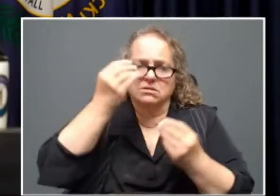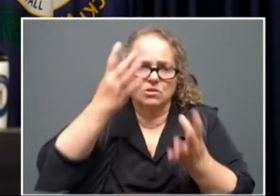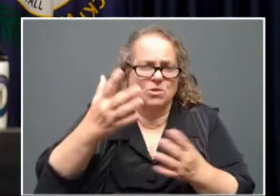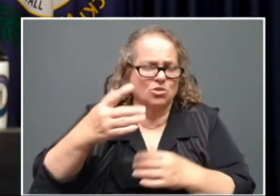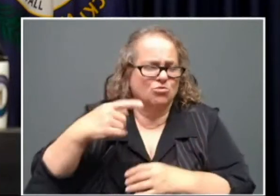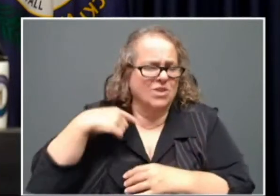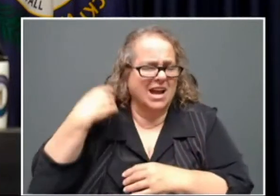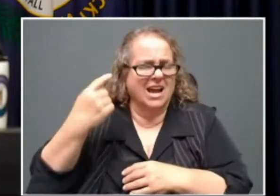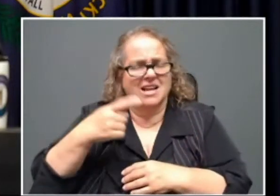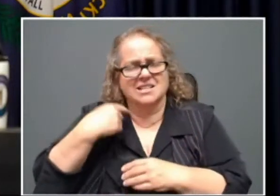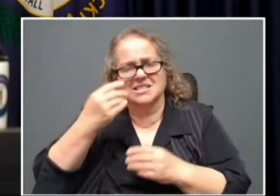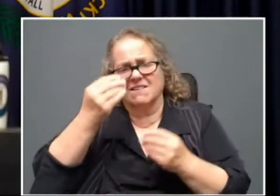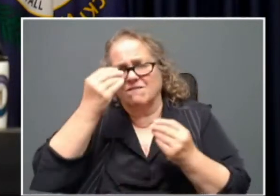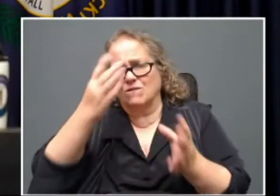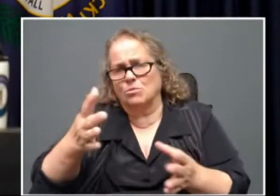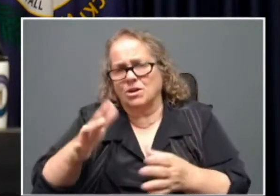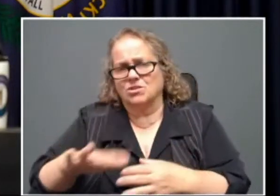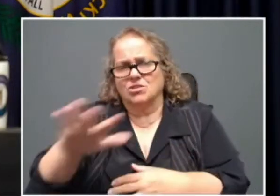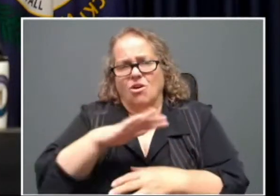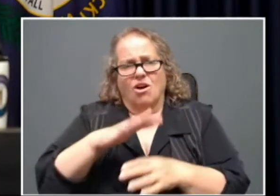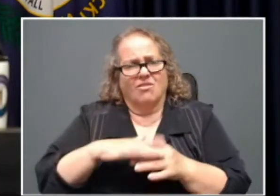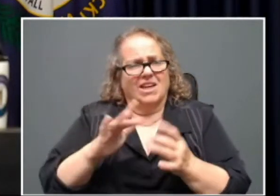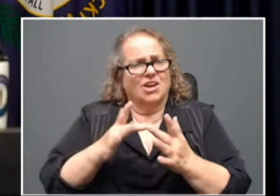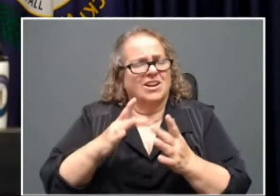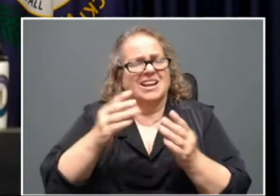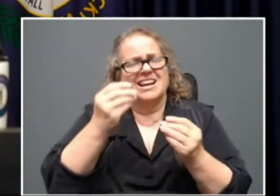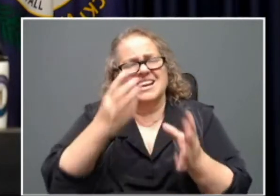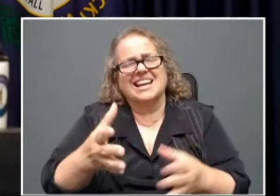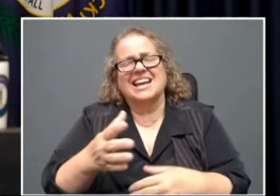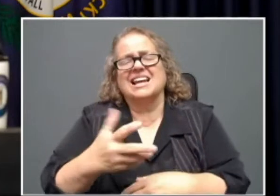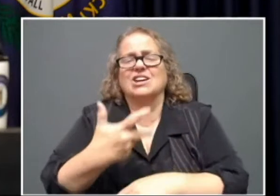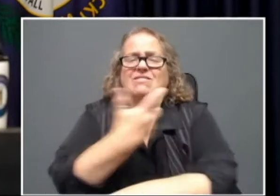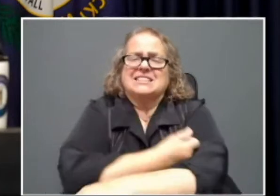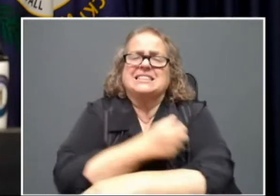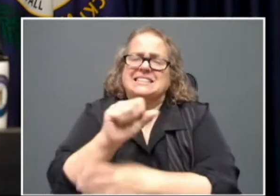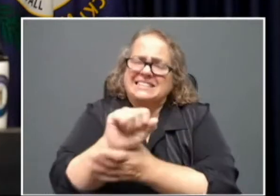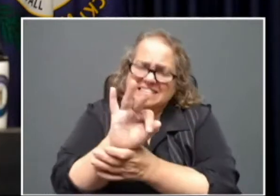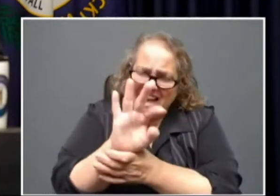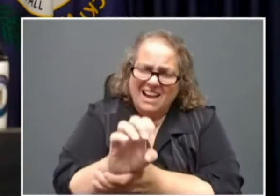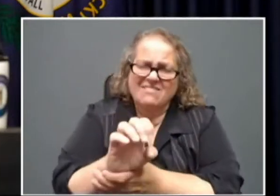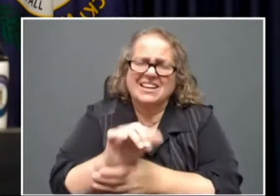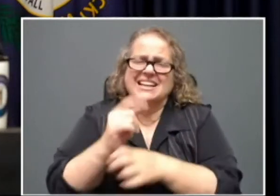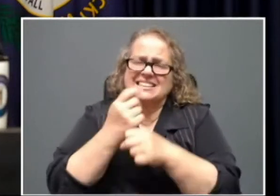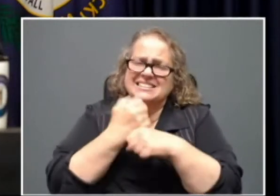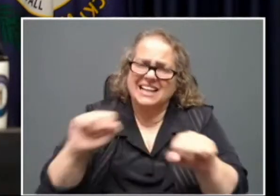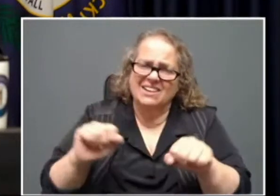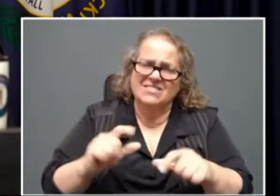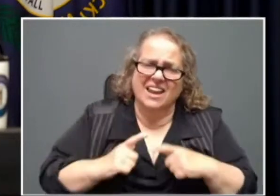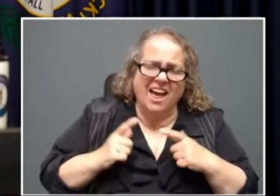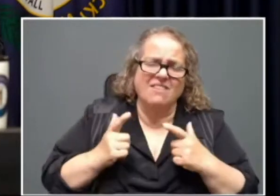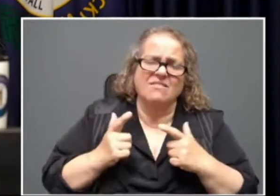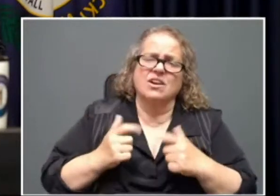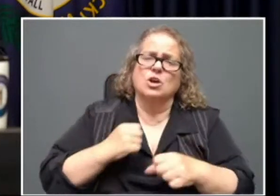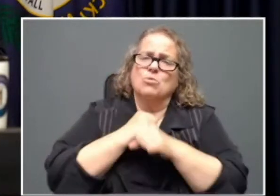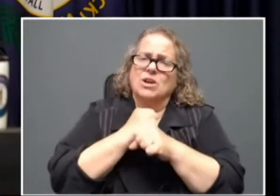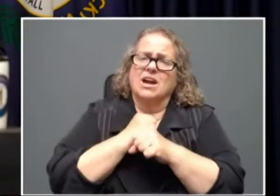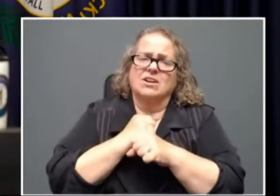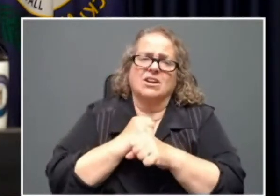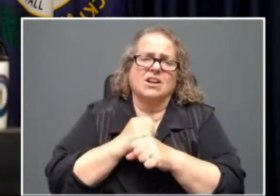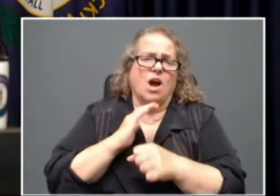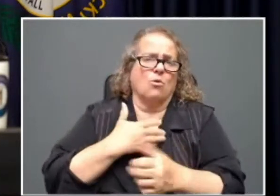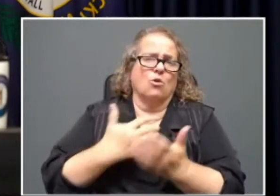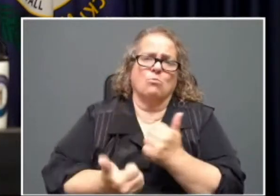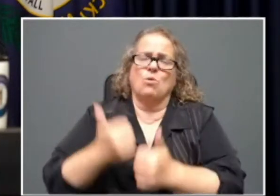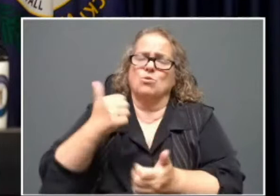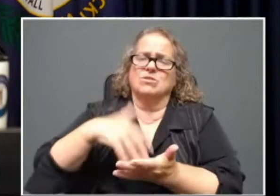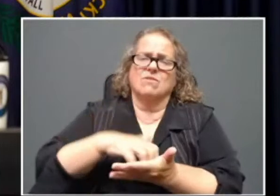the internet. These things are safe. They save lives. They've protected our most vulnerable. Please don't be manipulated.